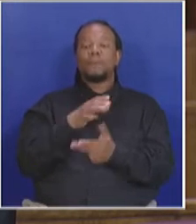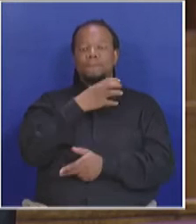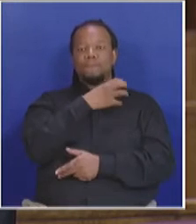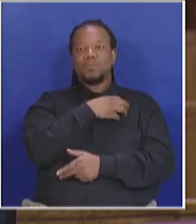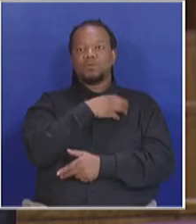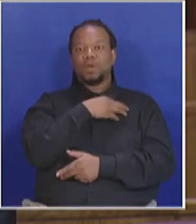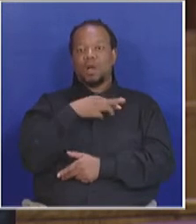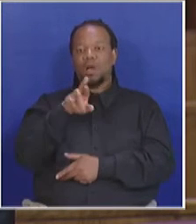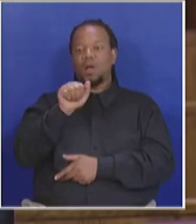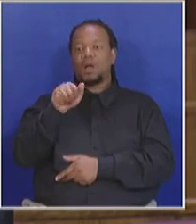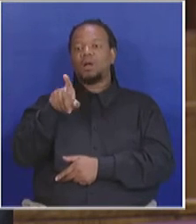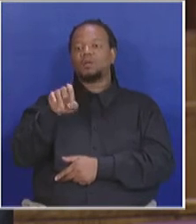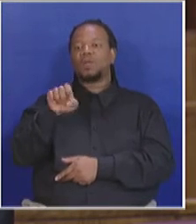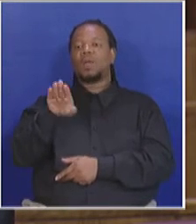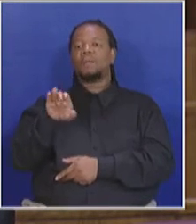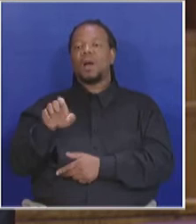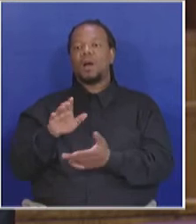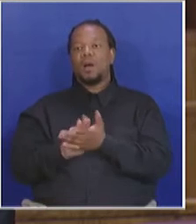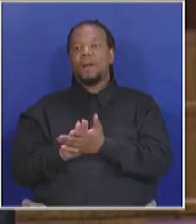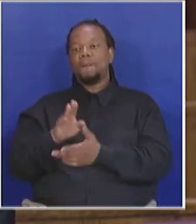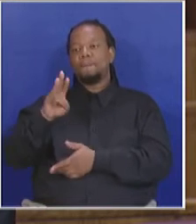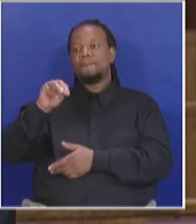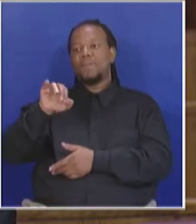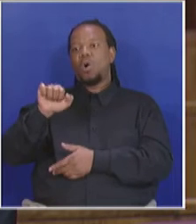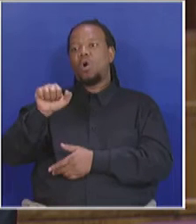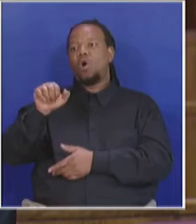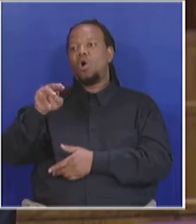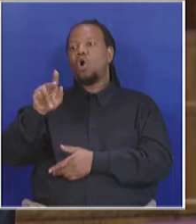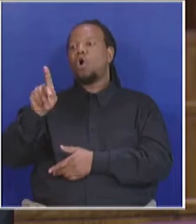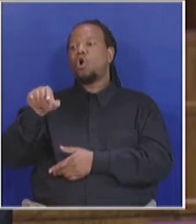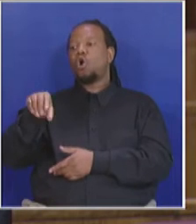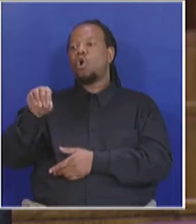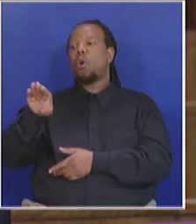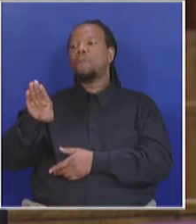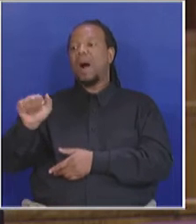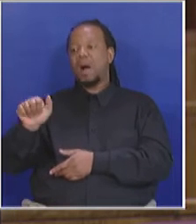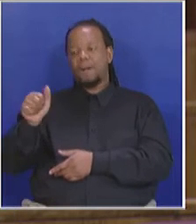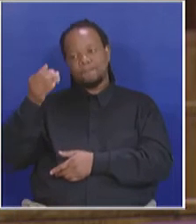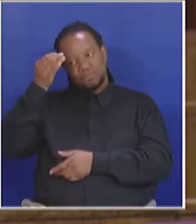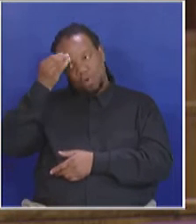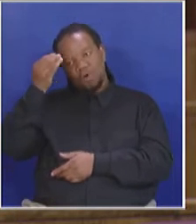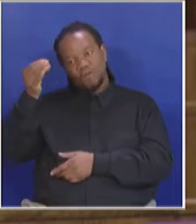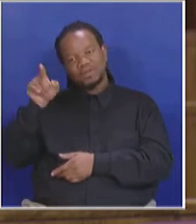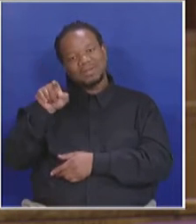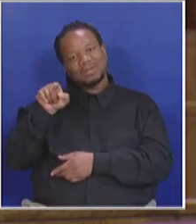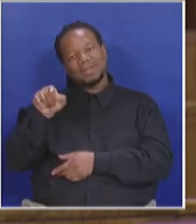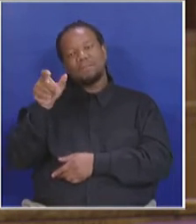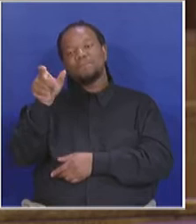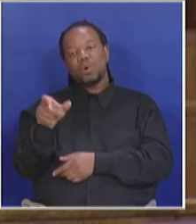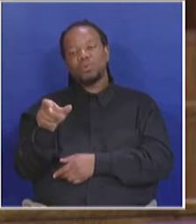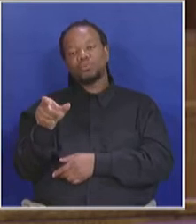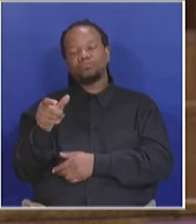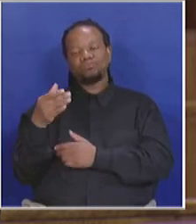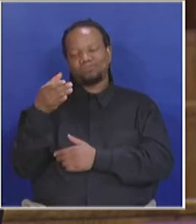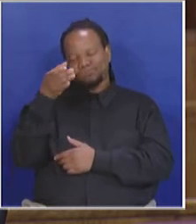Jeff Radebe, and Professor Malekapuru William Makgoba as chairperson and deputy respectively. Also